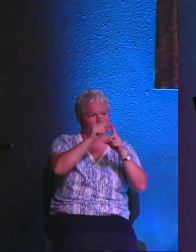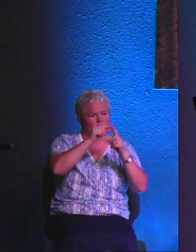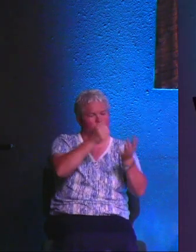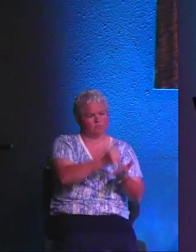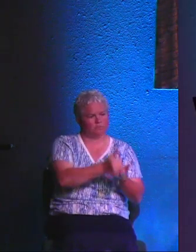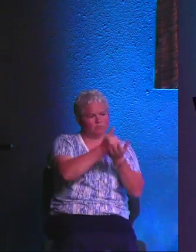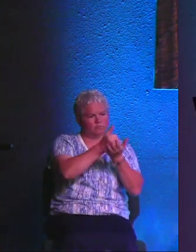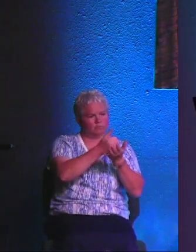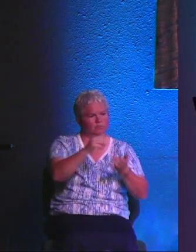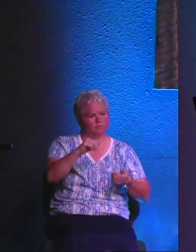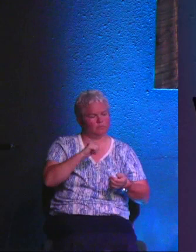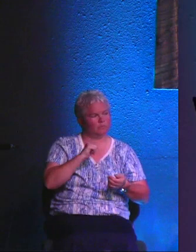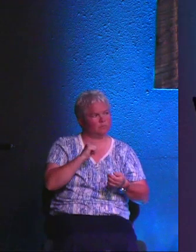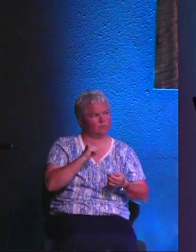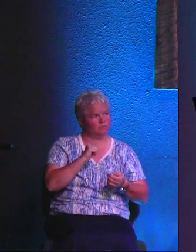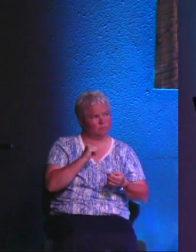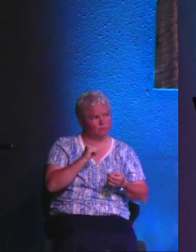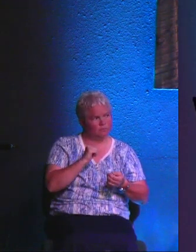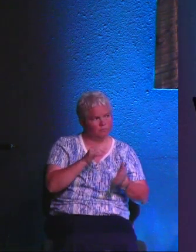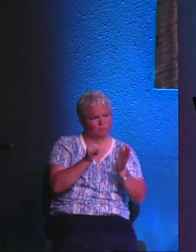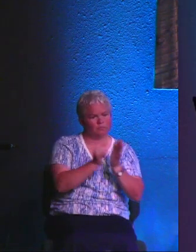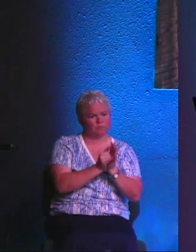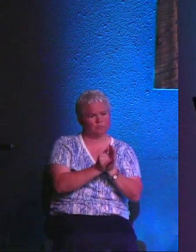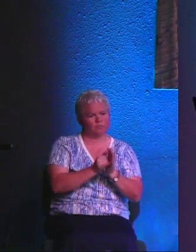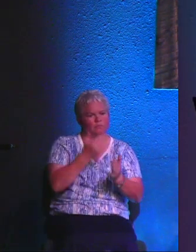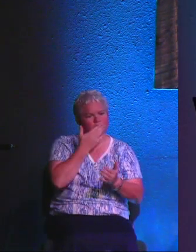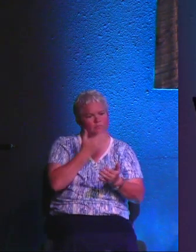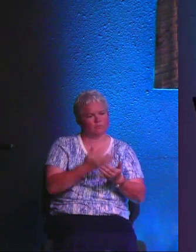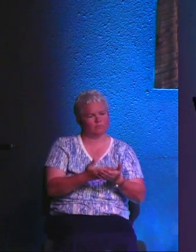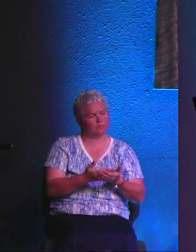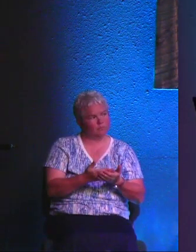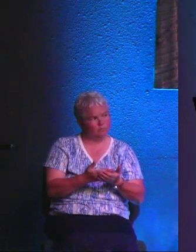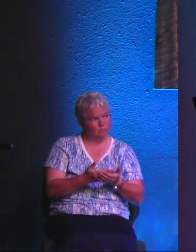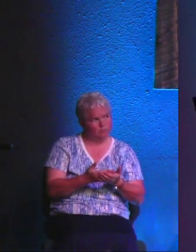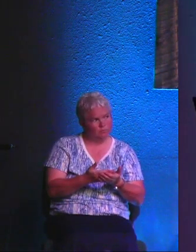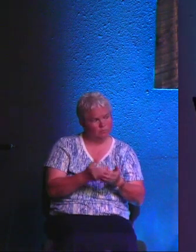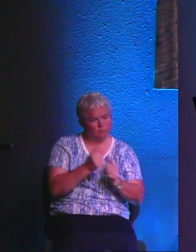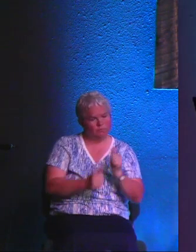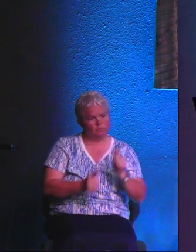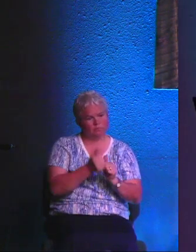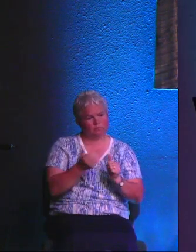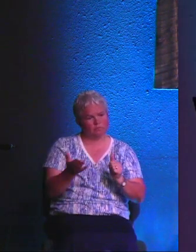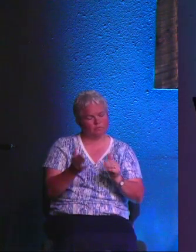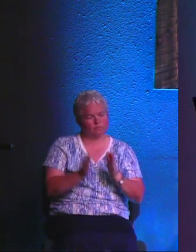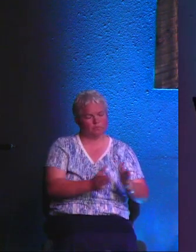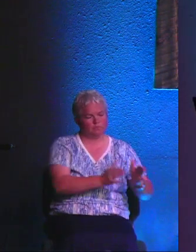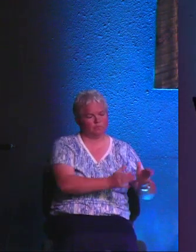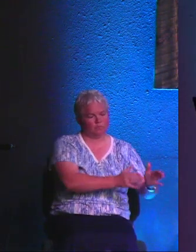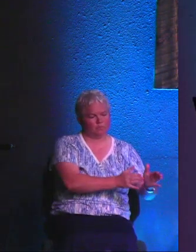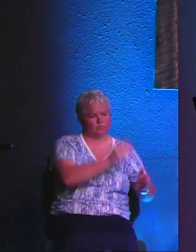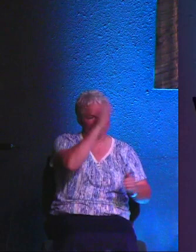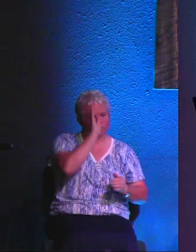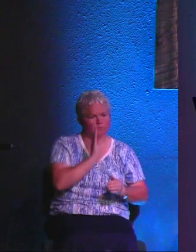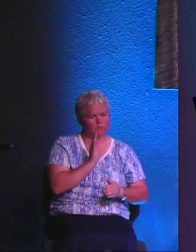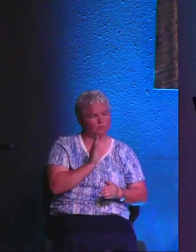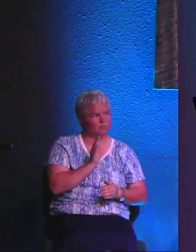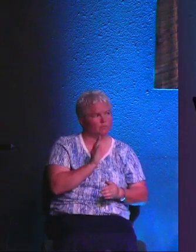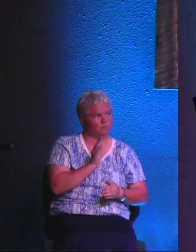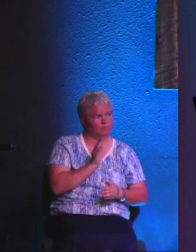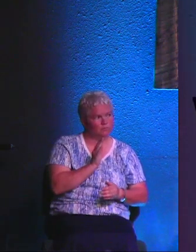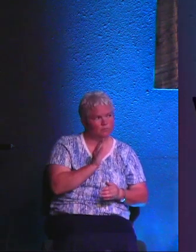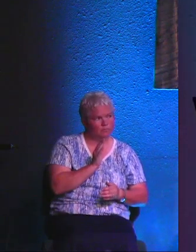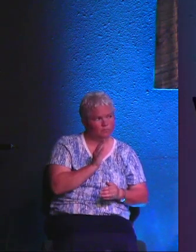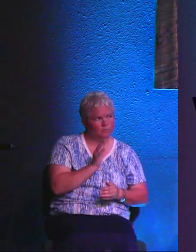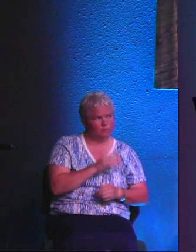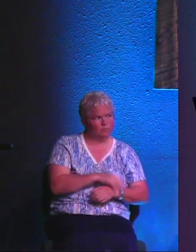help ourselves. But that was good, for then we put everything into the hands of God,